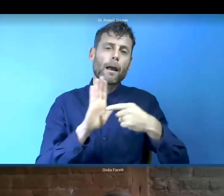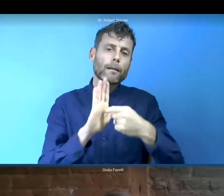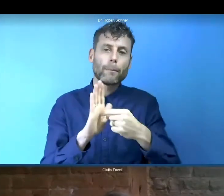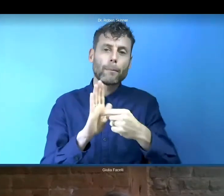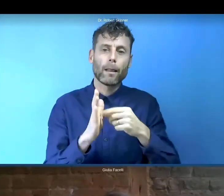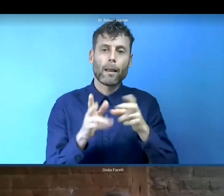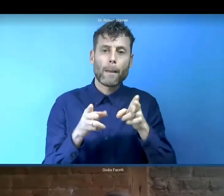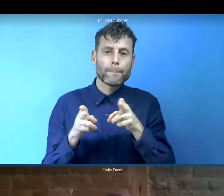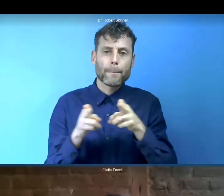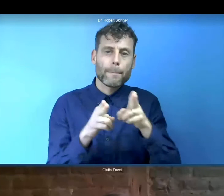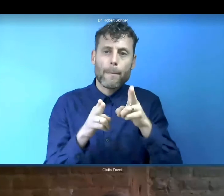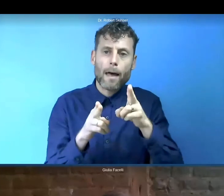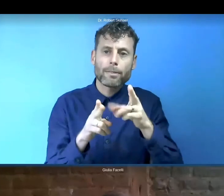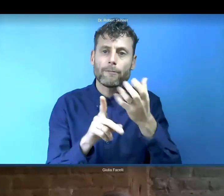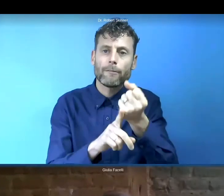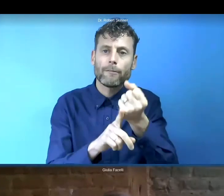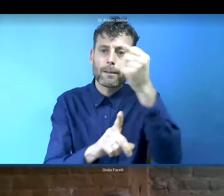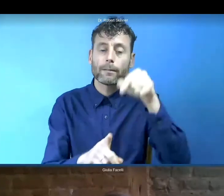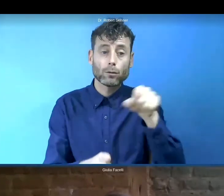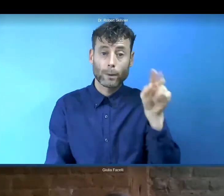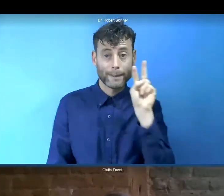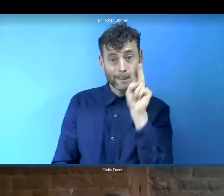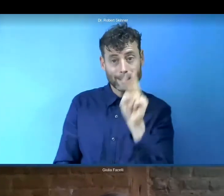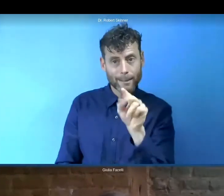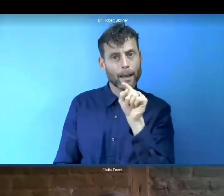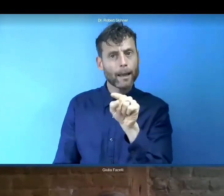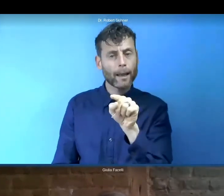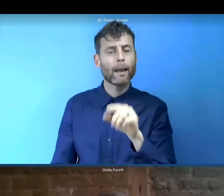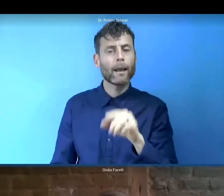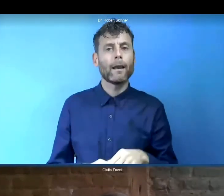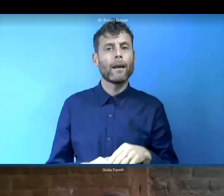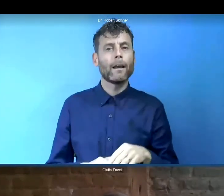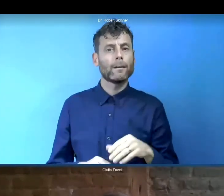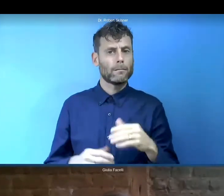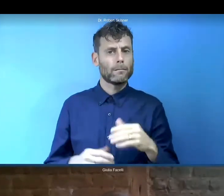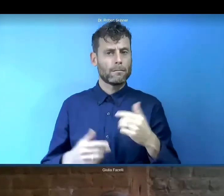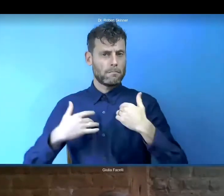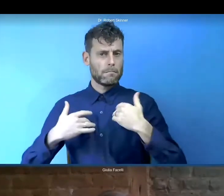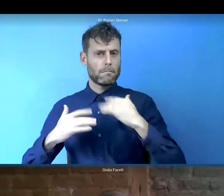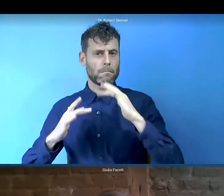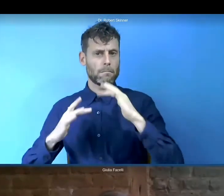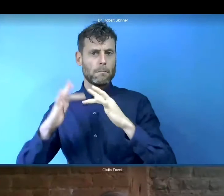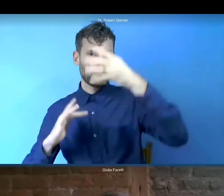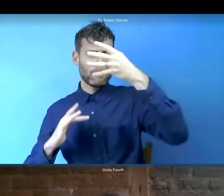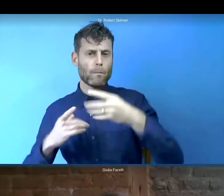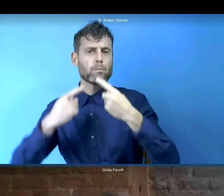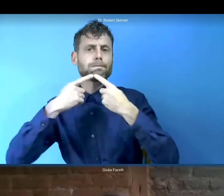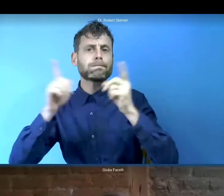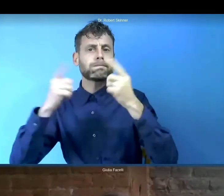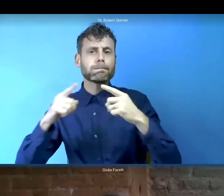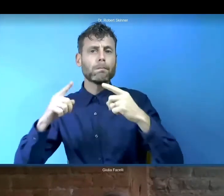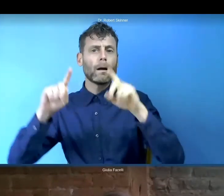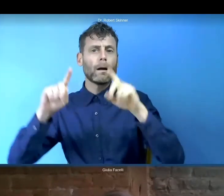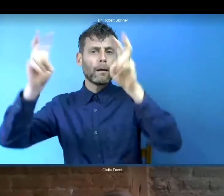tuned and start checking out what has already been disclosed, and in due time, you don't have to wait that